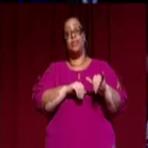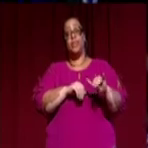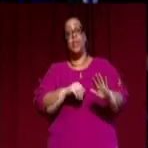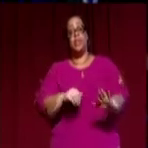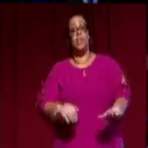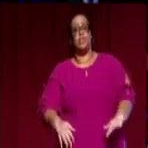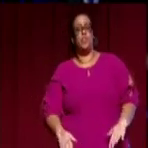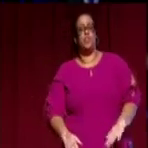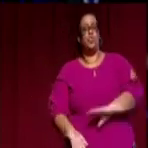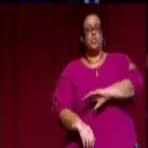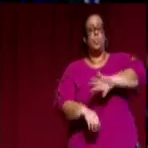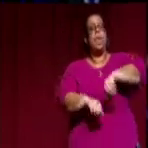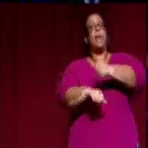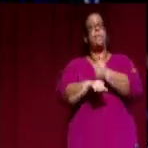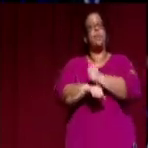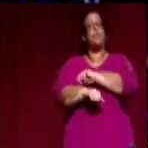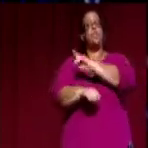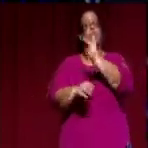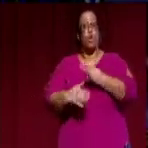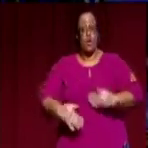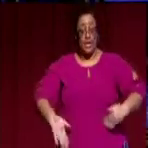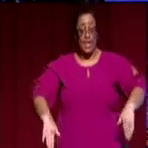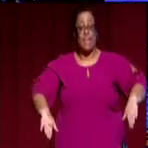your kingdom